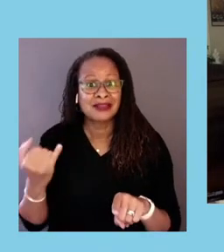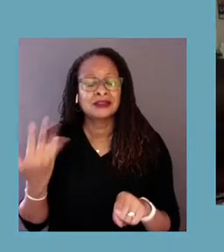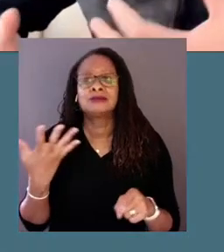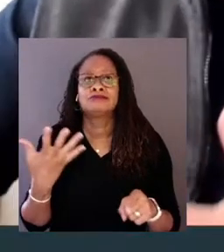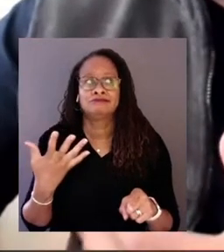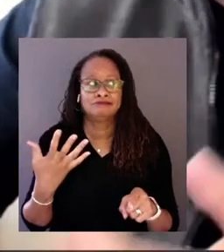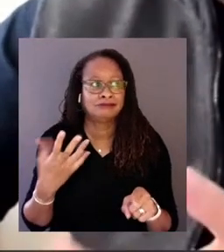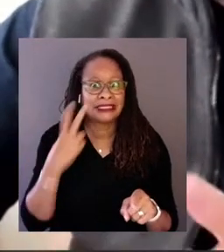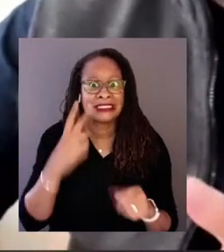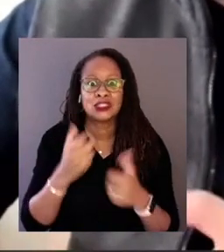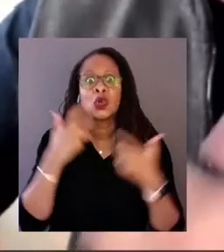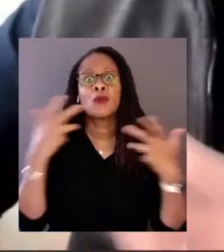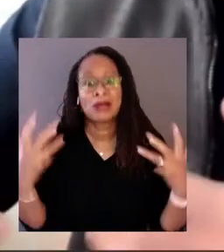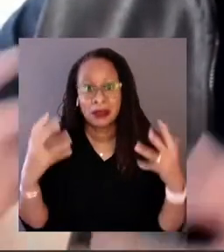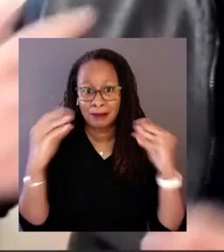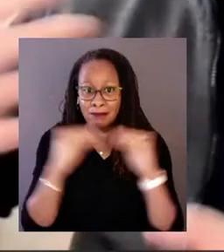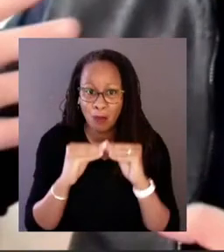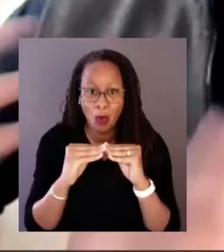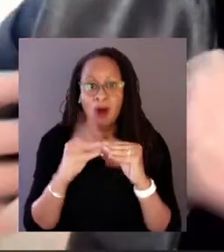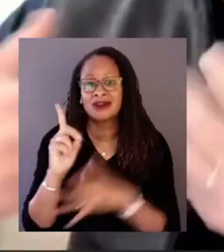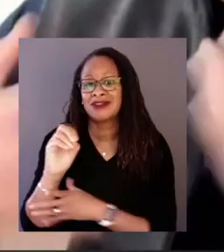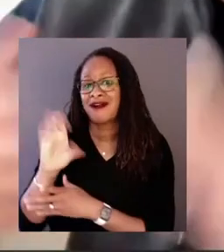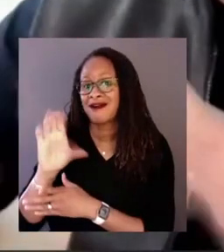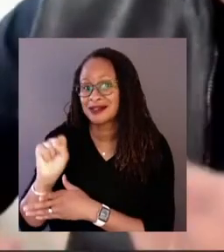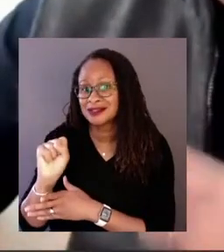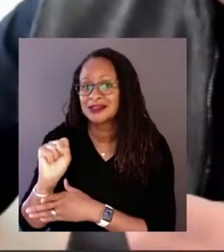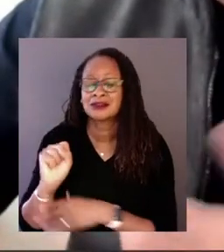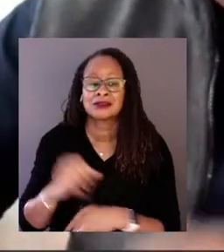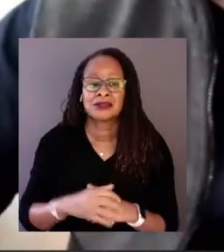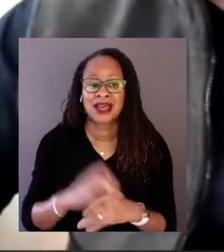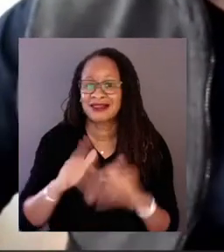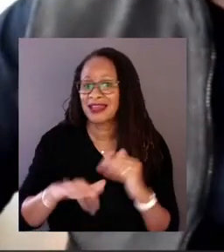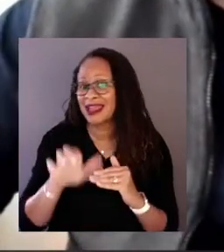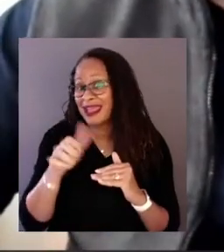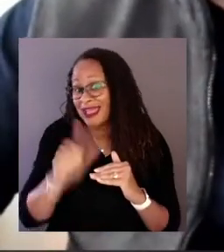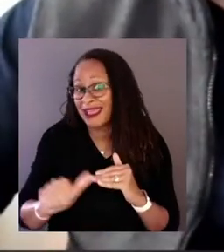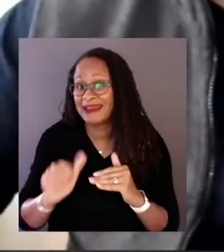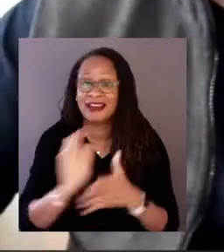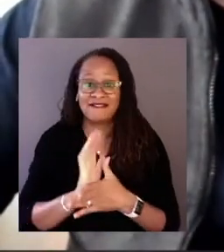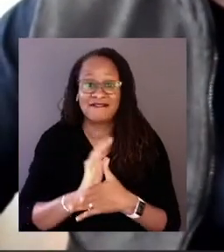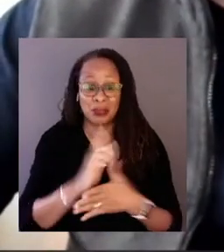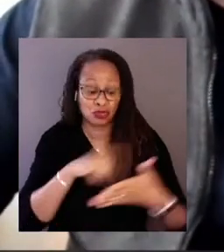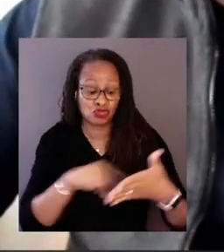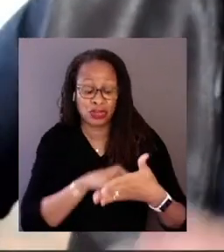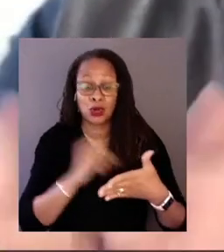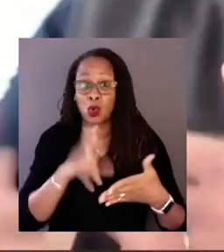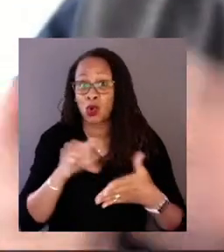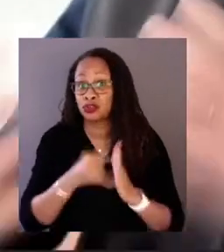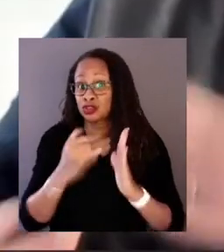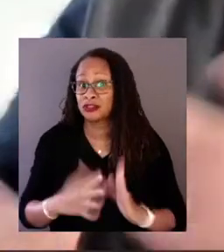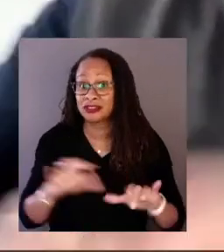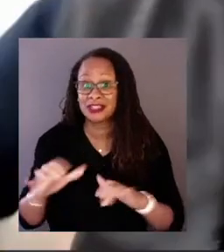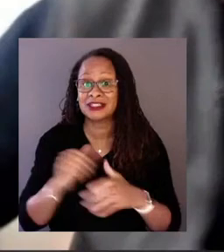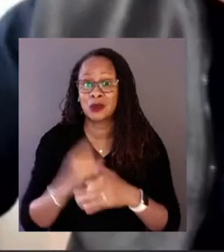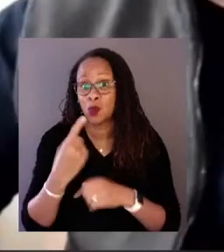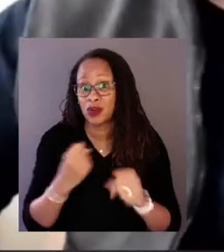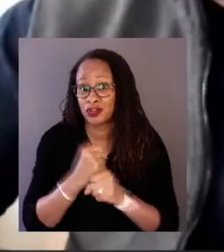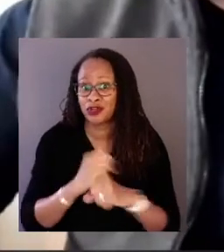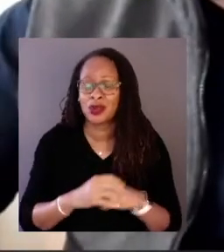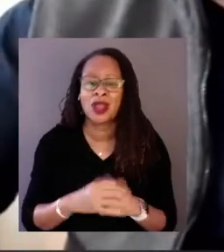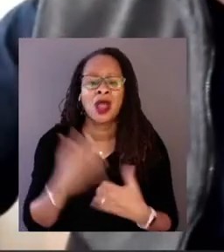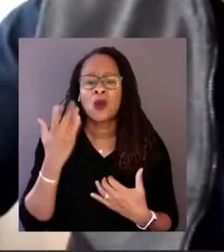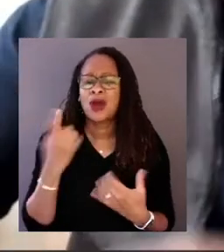many more documentaries than any film critic or journalist does in a given year. Why does something like